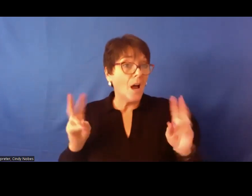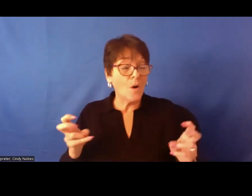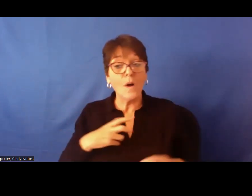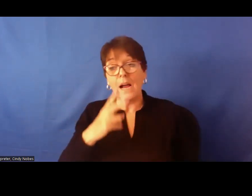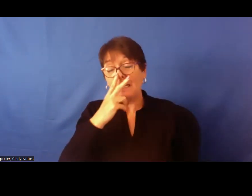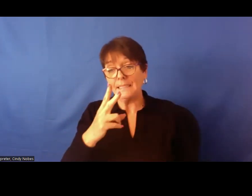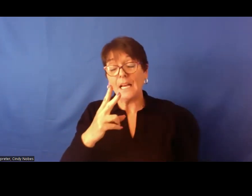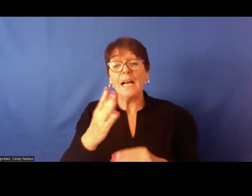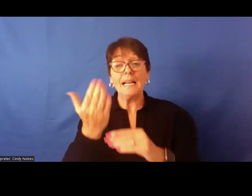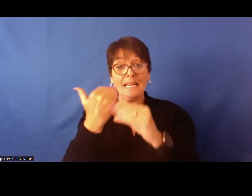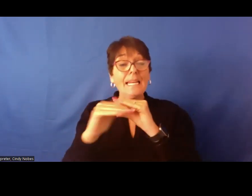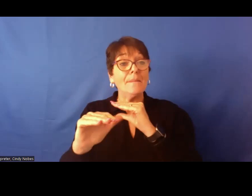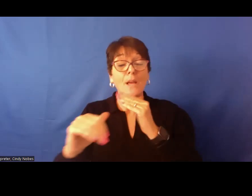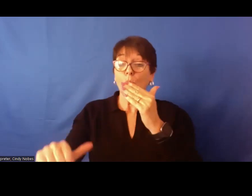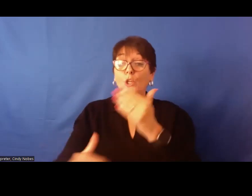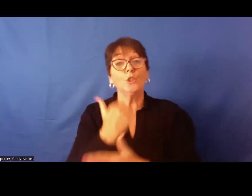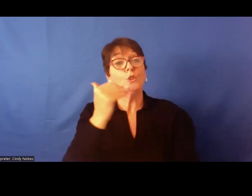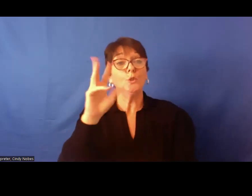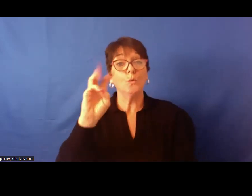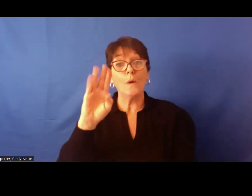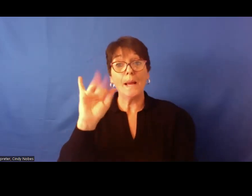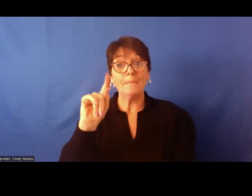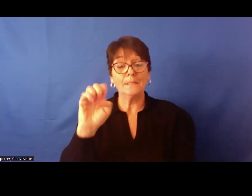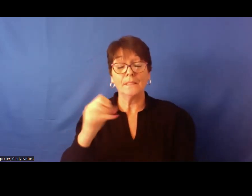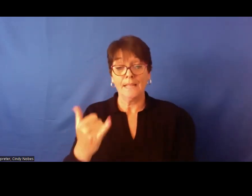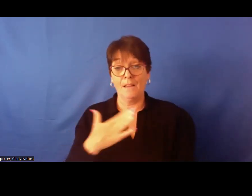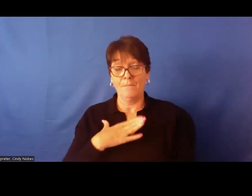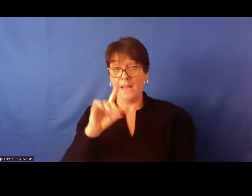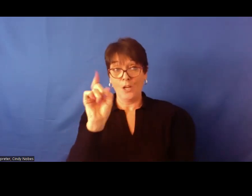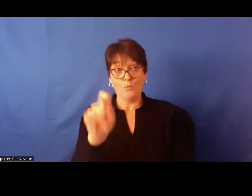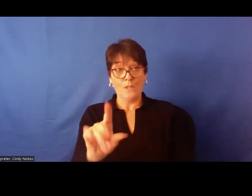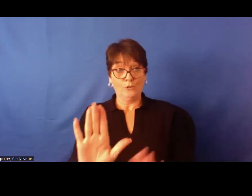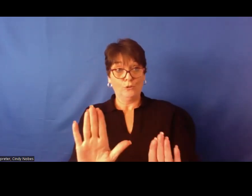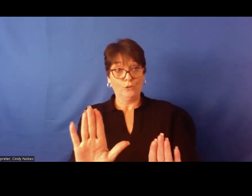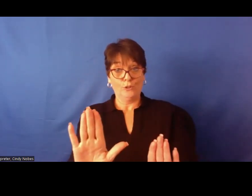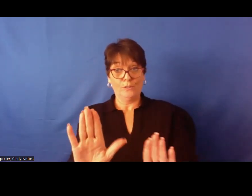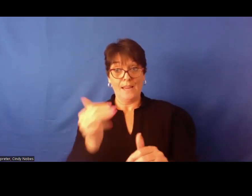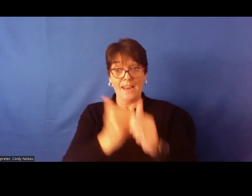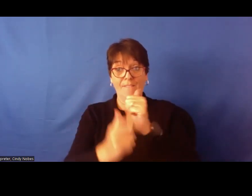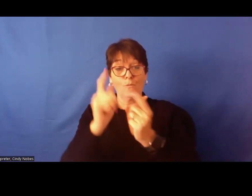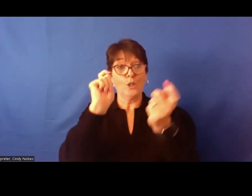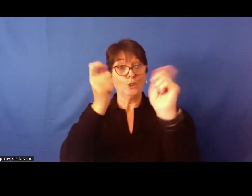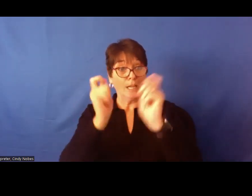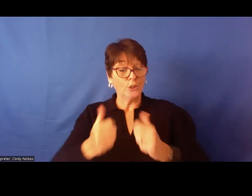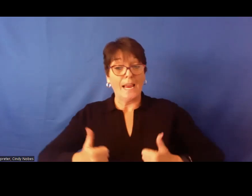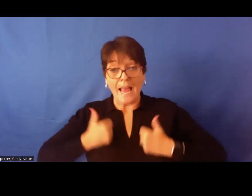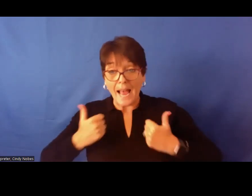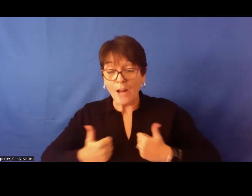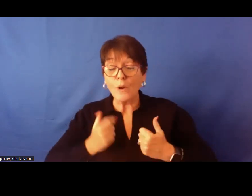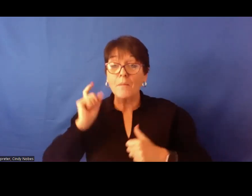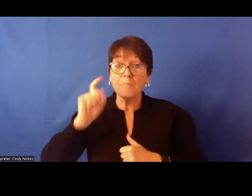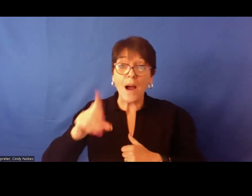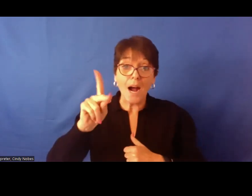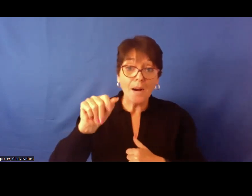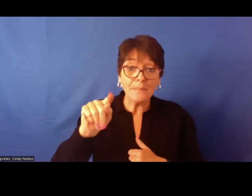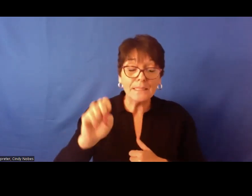email come across with the new website. So my question is this, with everybody changing addresses and having to update, I'm